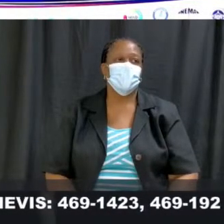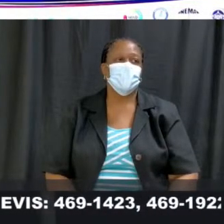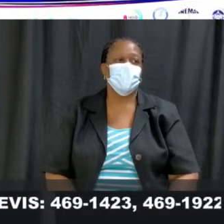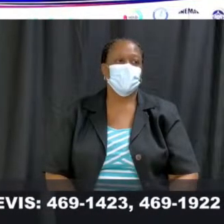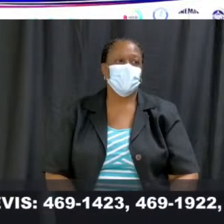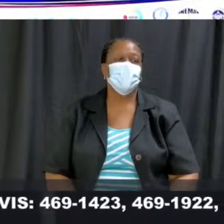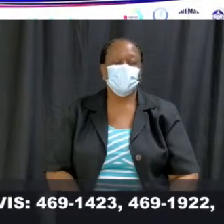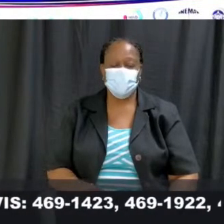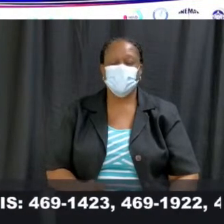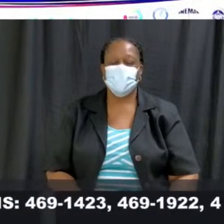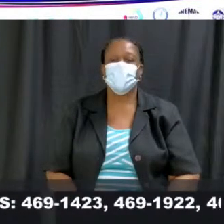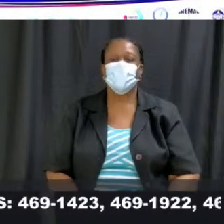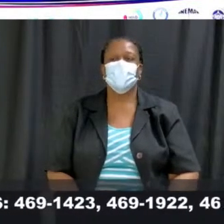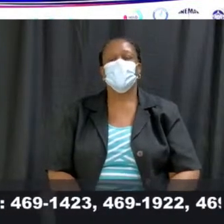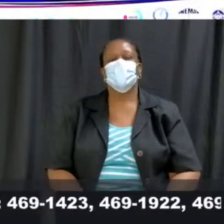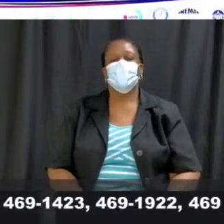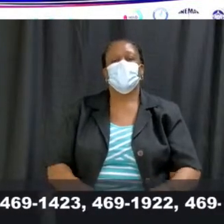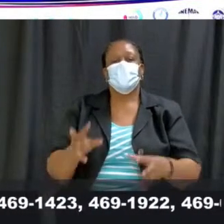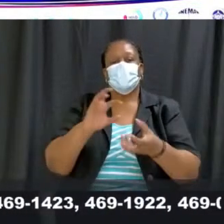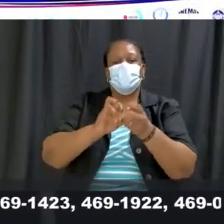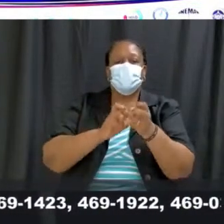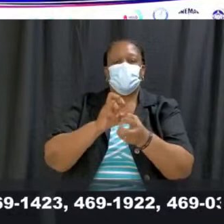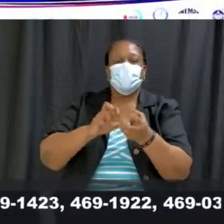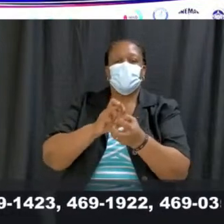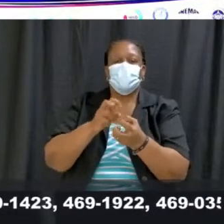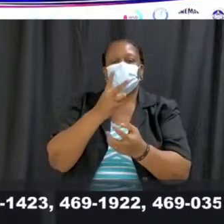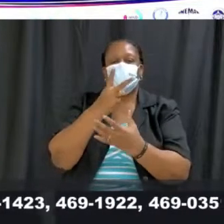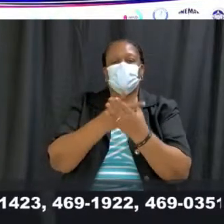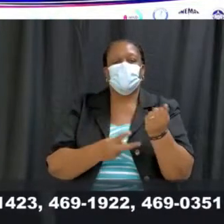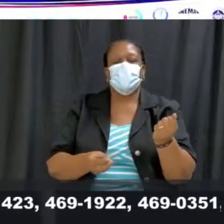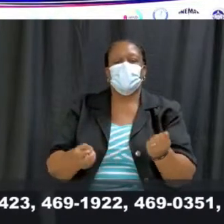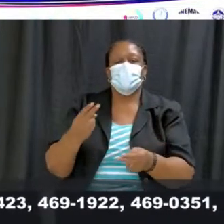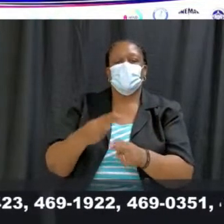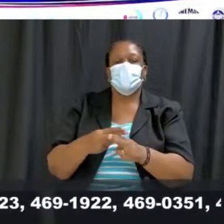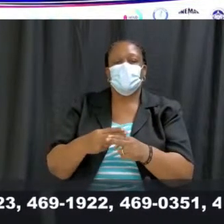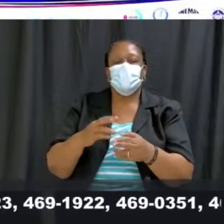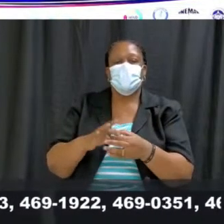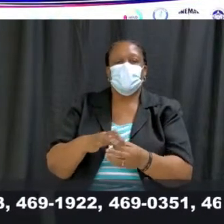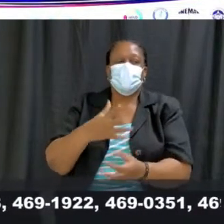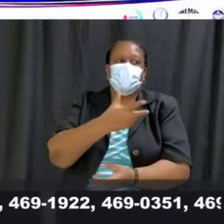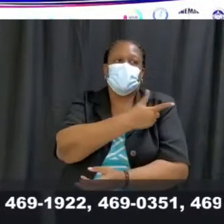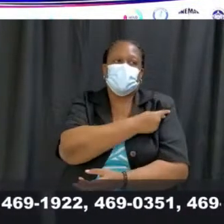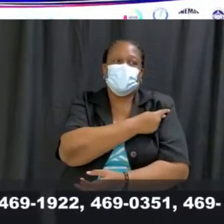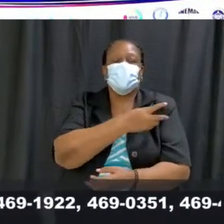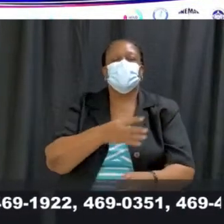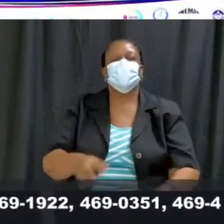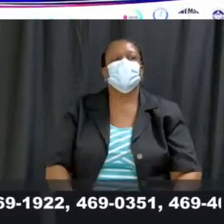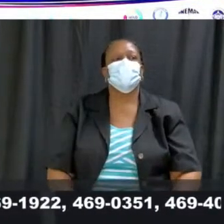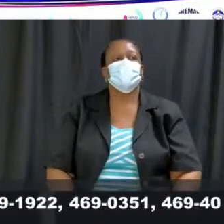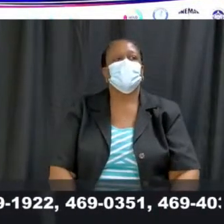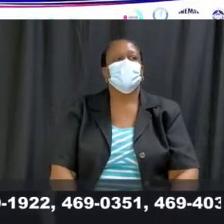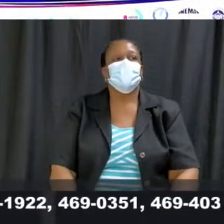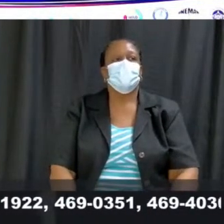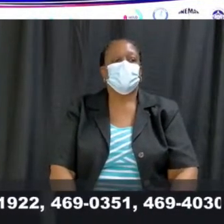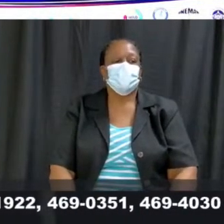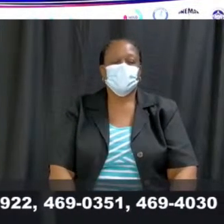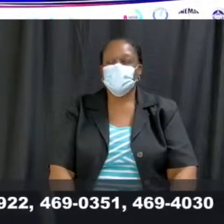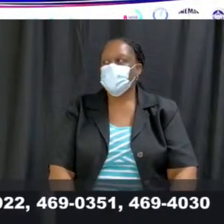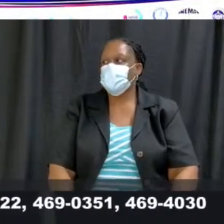Pfizer BioNTech, let me not get them mixed up, that even though they are fully vaccinated with